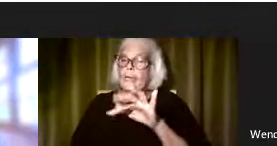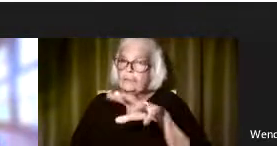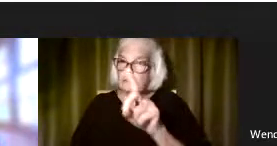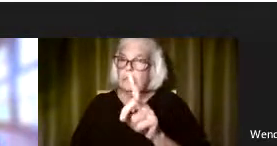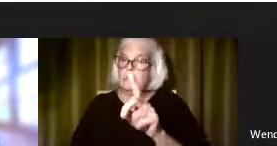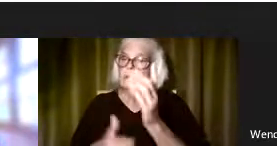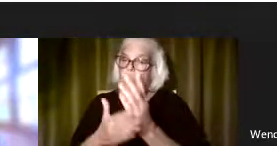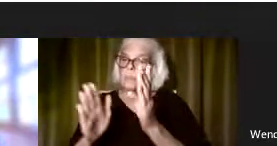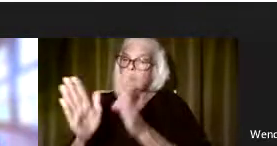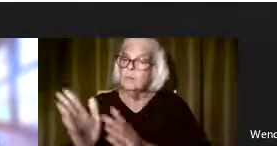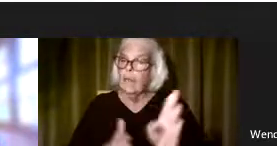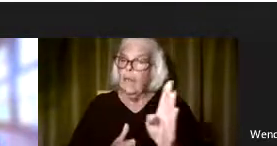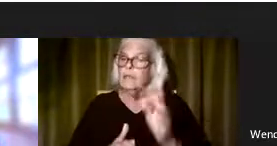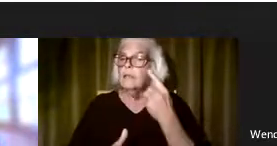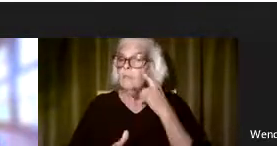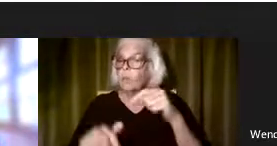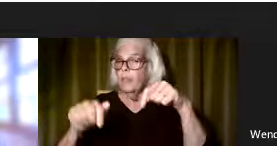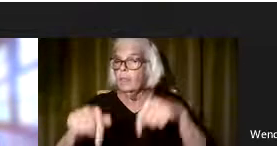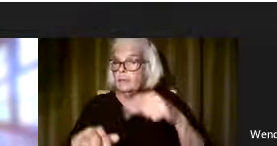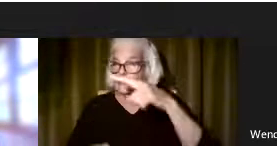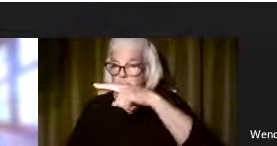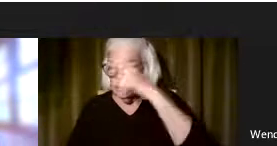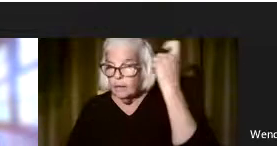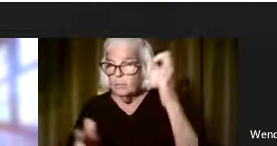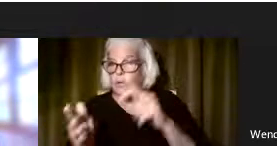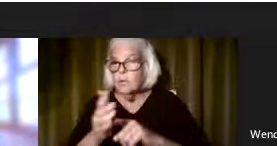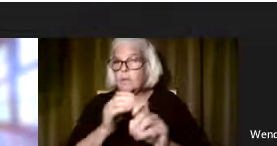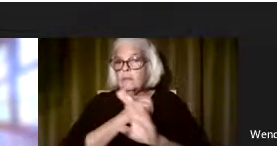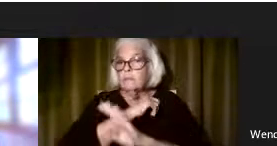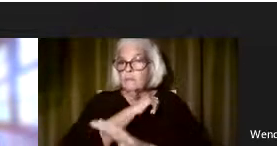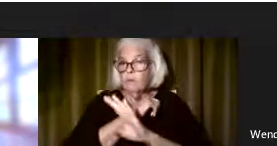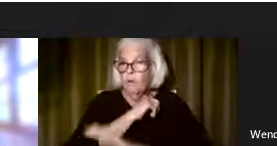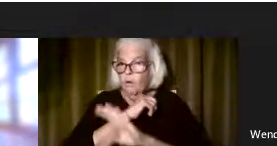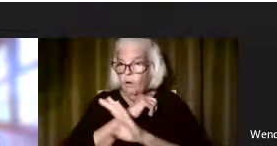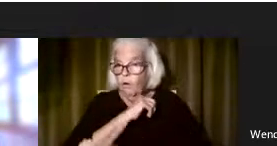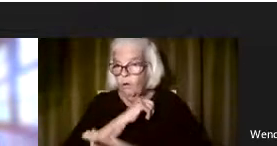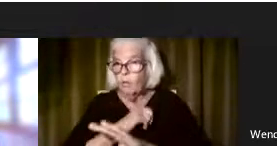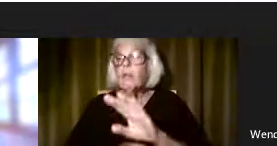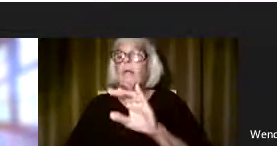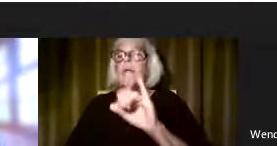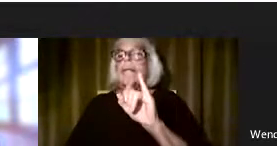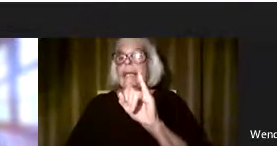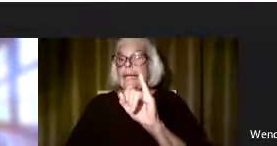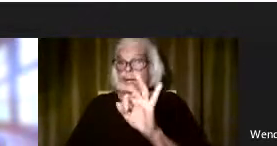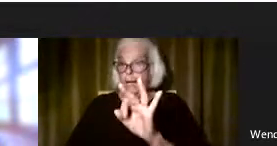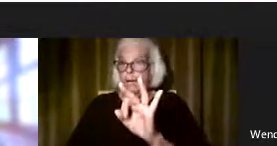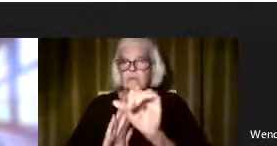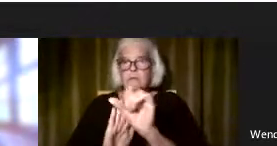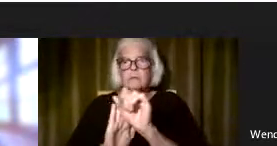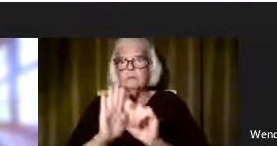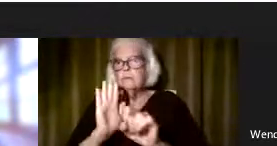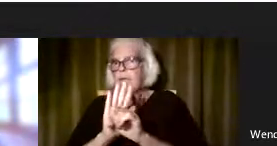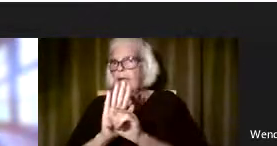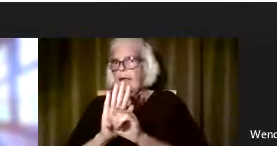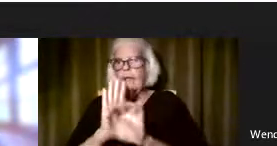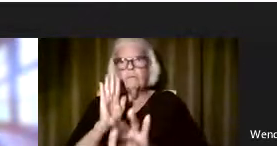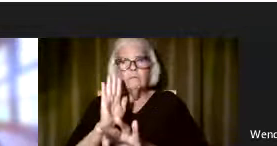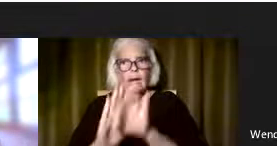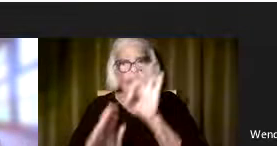case the state needs to have a proactive, be a proactive